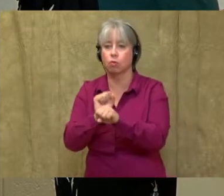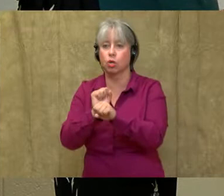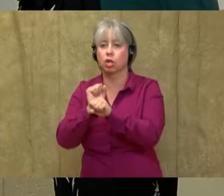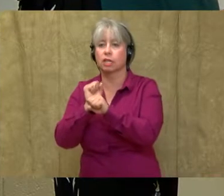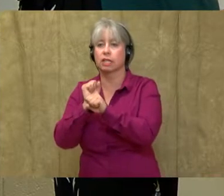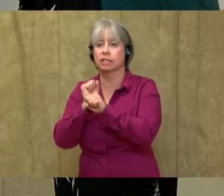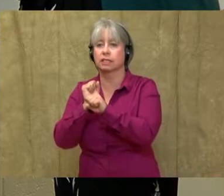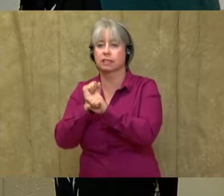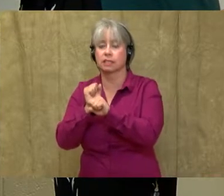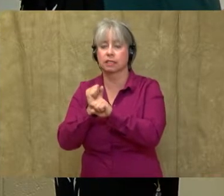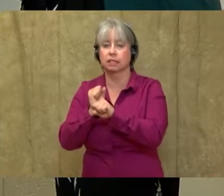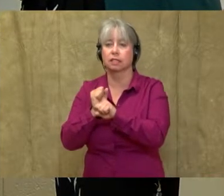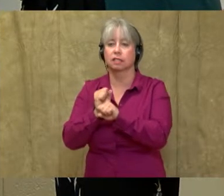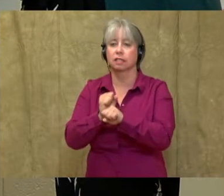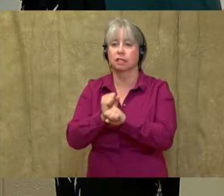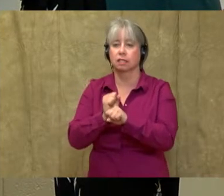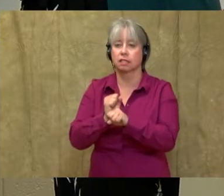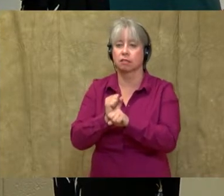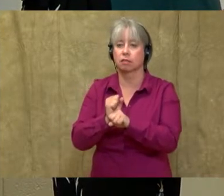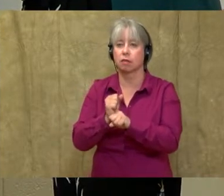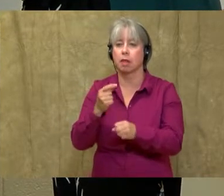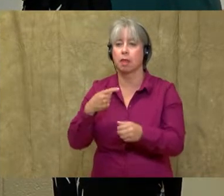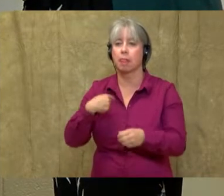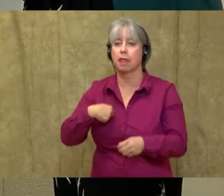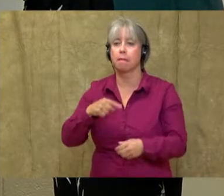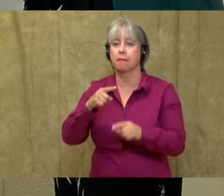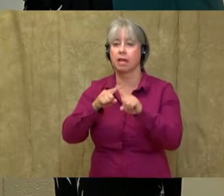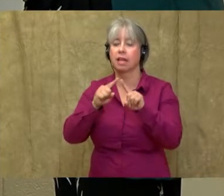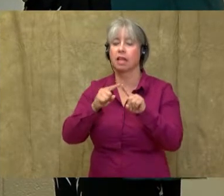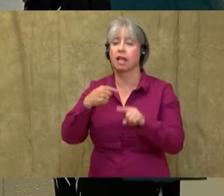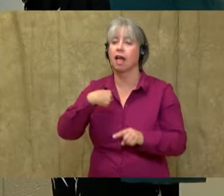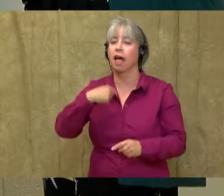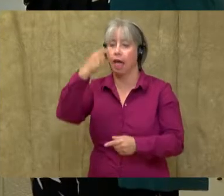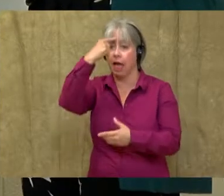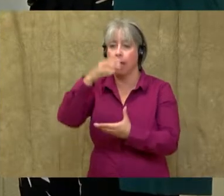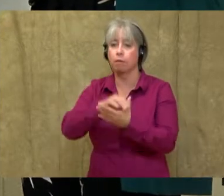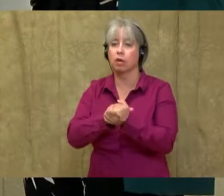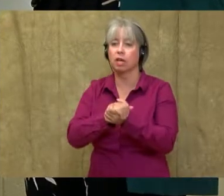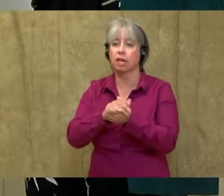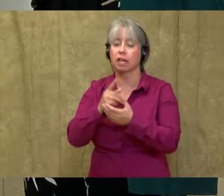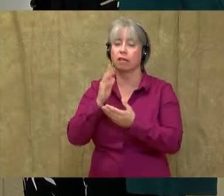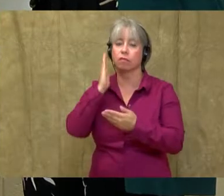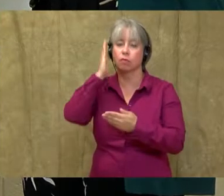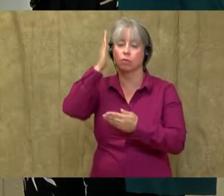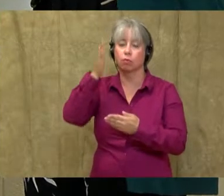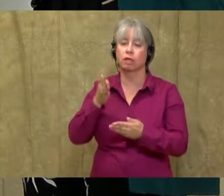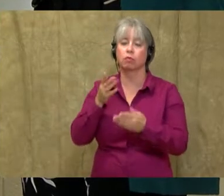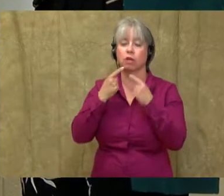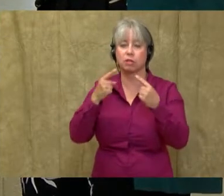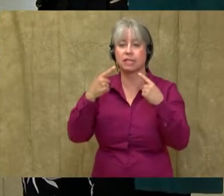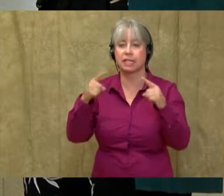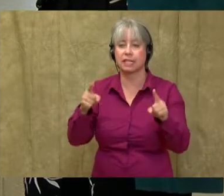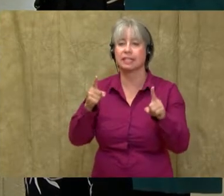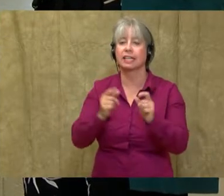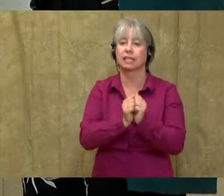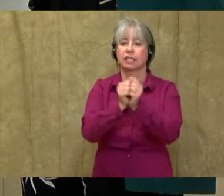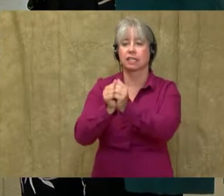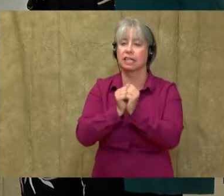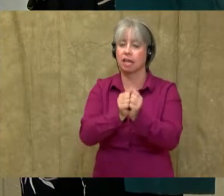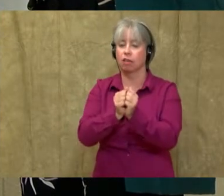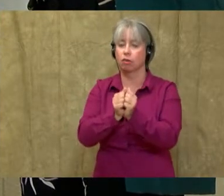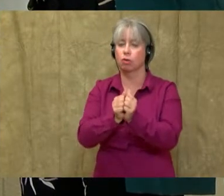get through this, just not with each other. Now, this section, what is she talking about?